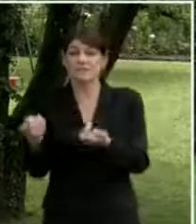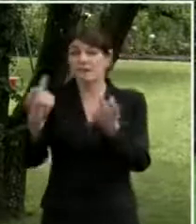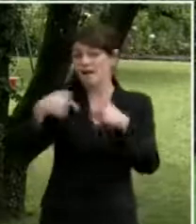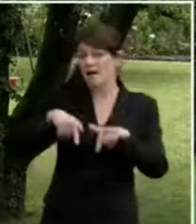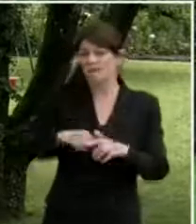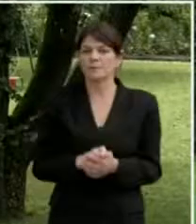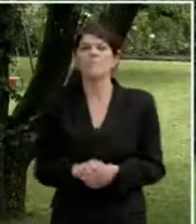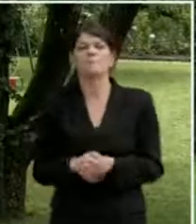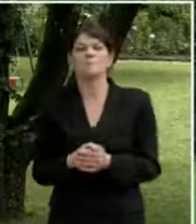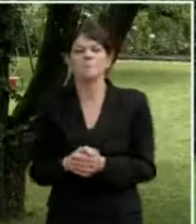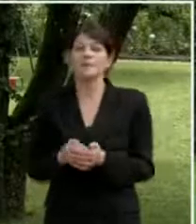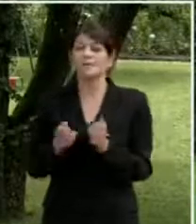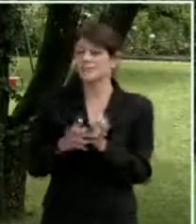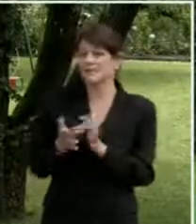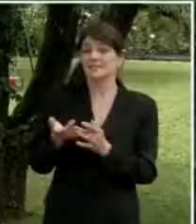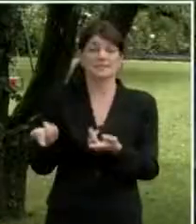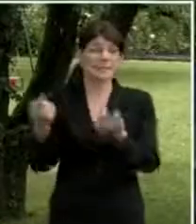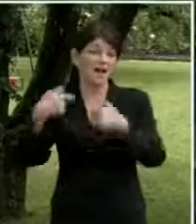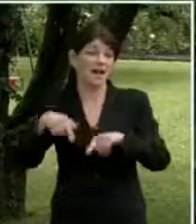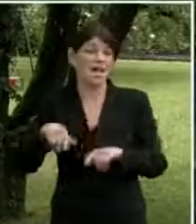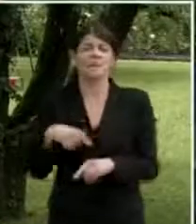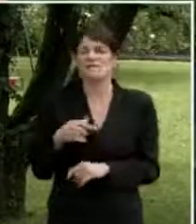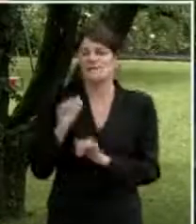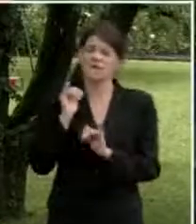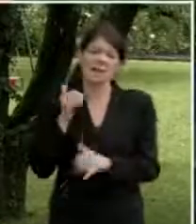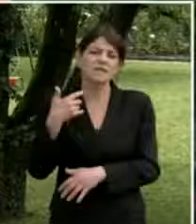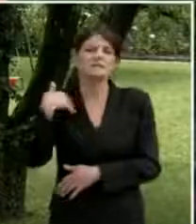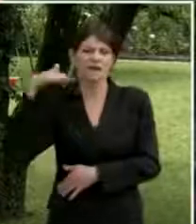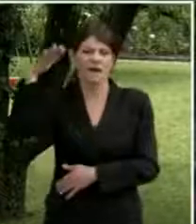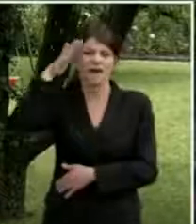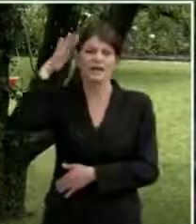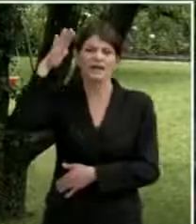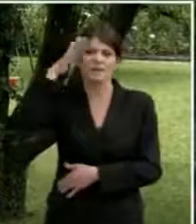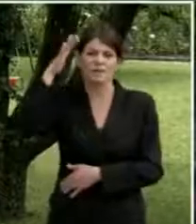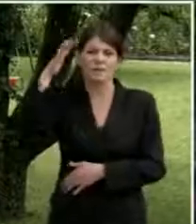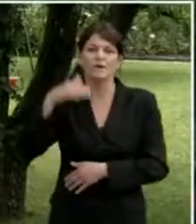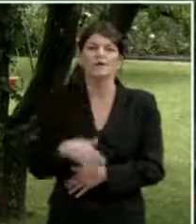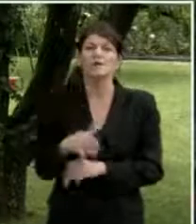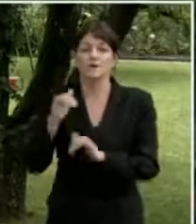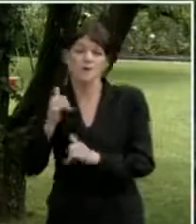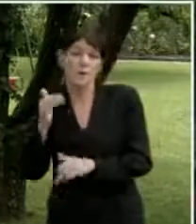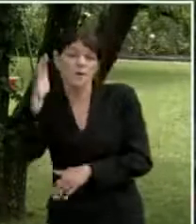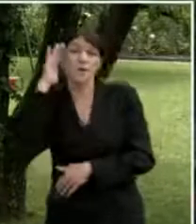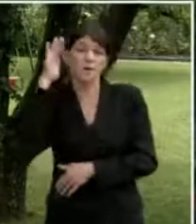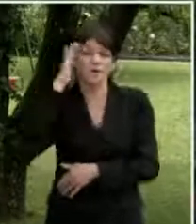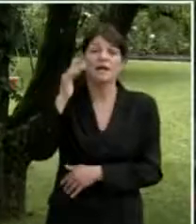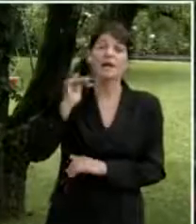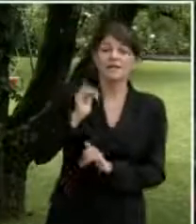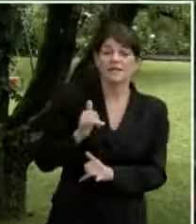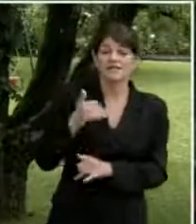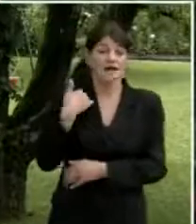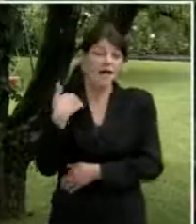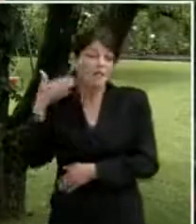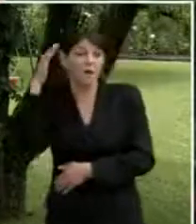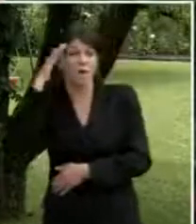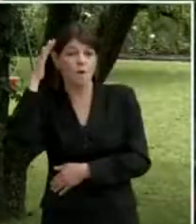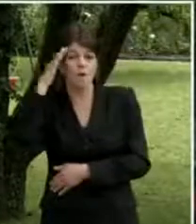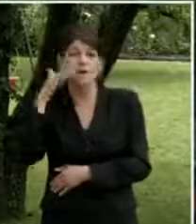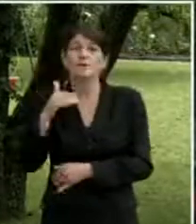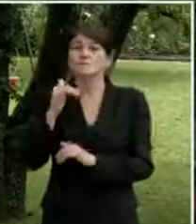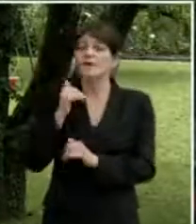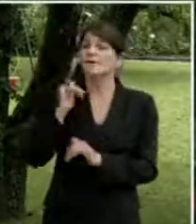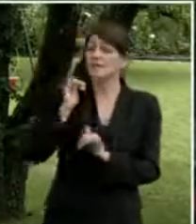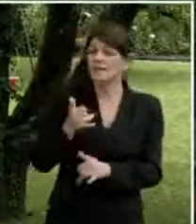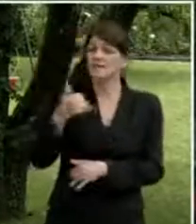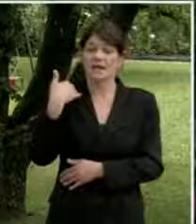Jesus. Jesus is coming. Jesus is coming. Oh, yes, I know. Oh, yes, I know. Oh, yes, I know. Yes, I know.